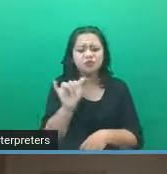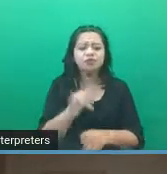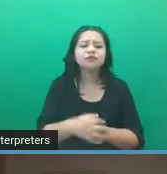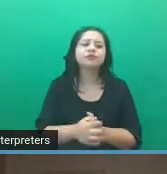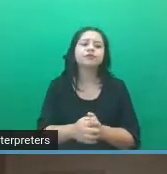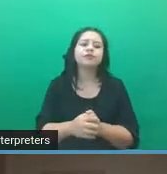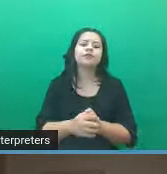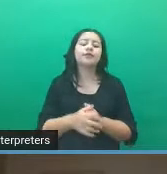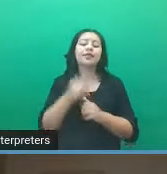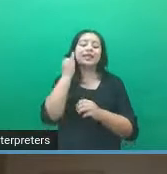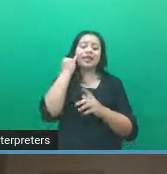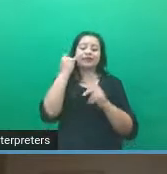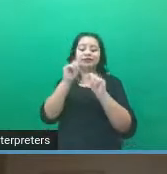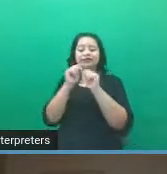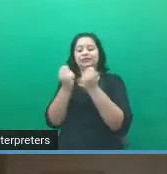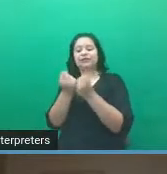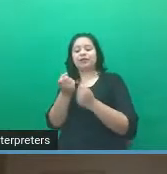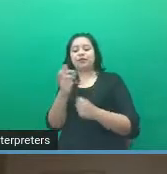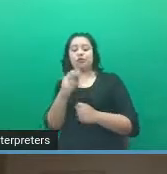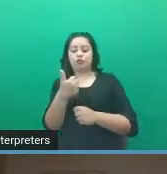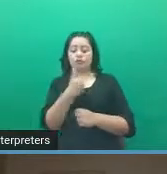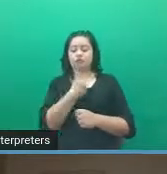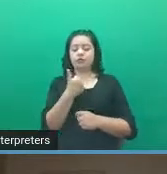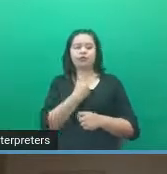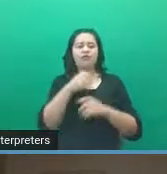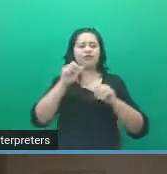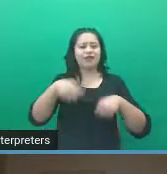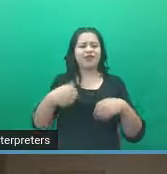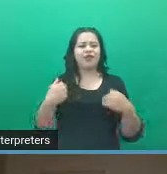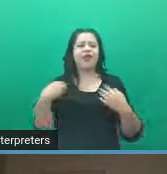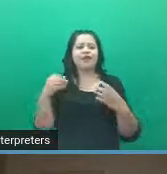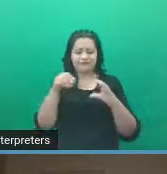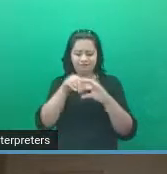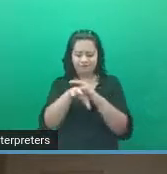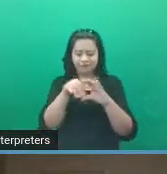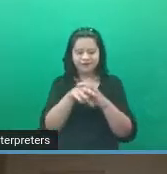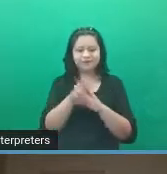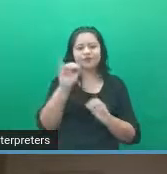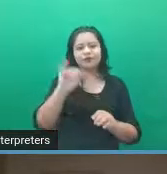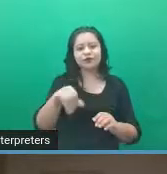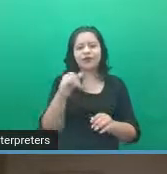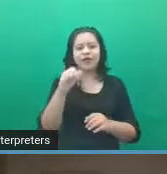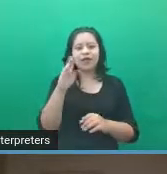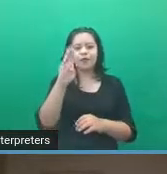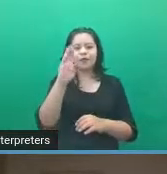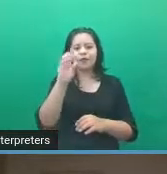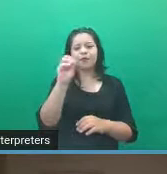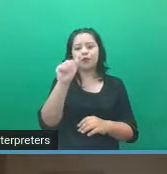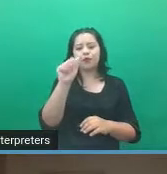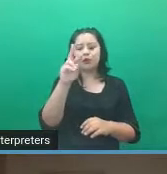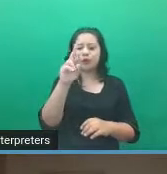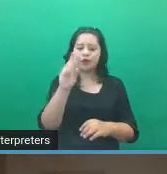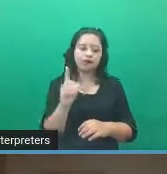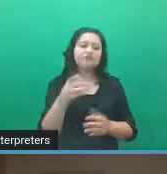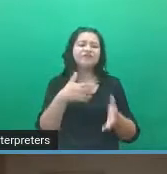with a team, chances are that you'd like to have access to that whiteboard, even if you're not seated at your desk.